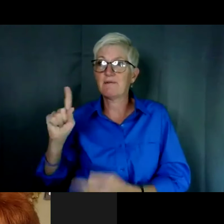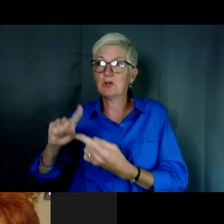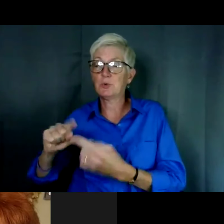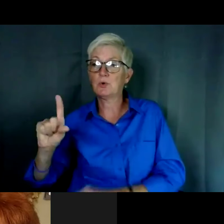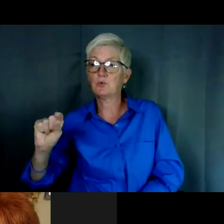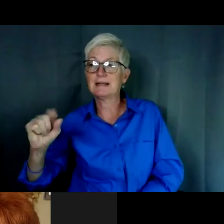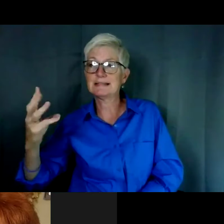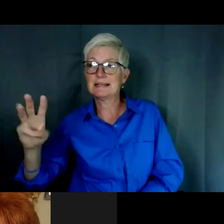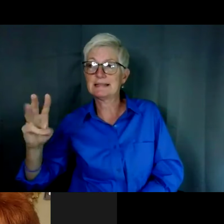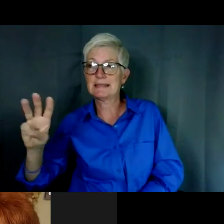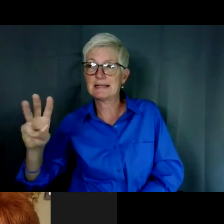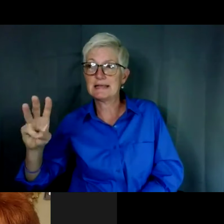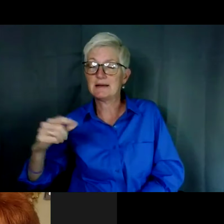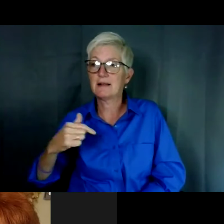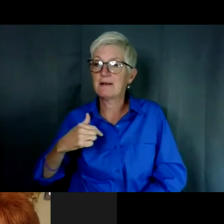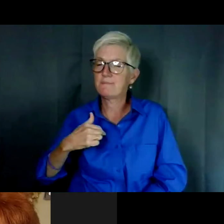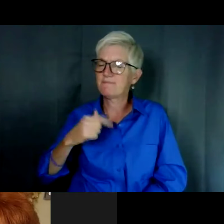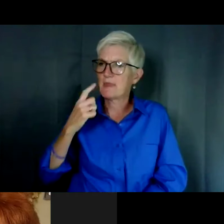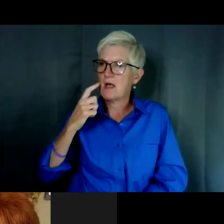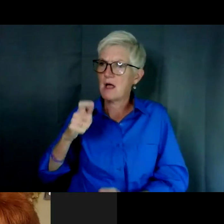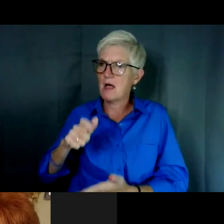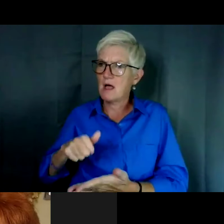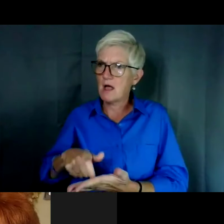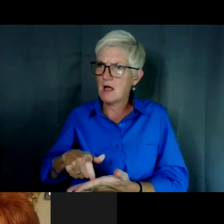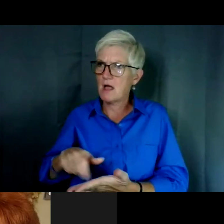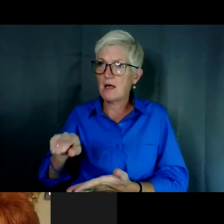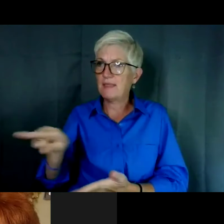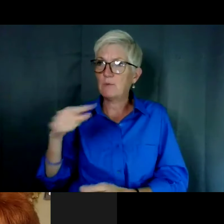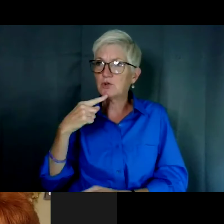And so I was actually ending up finding a lot of lip service going on.